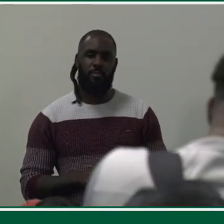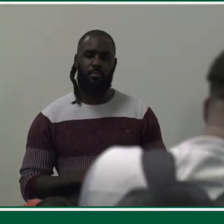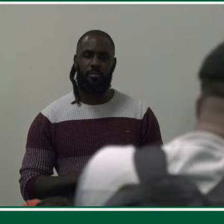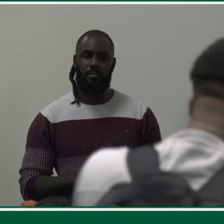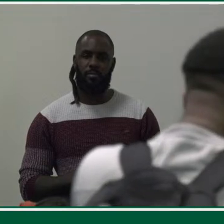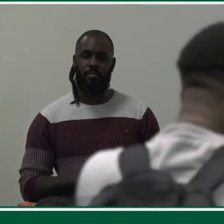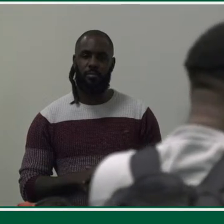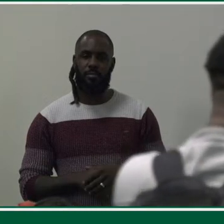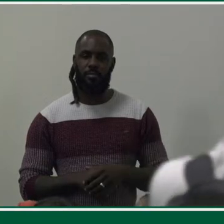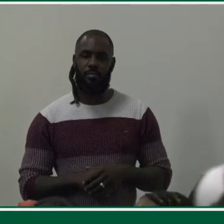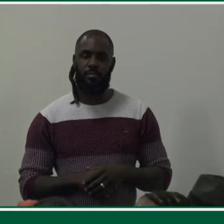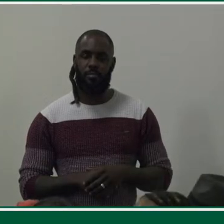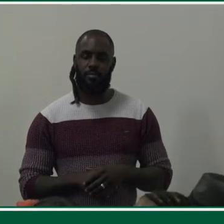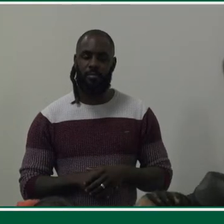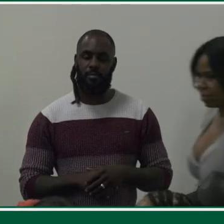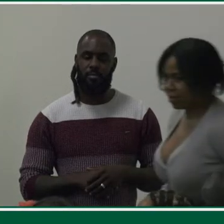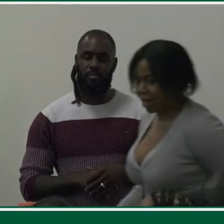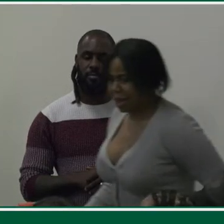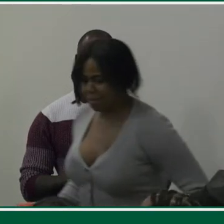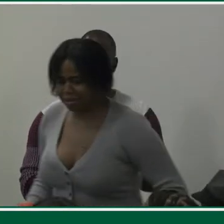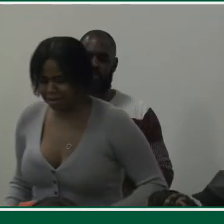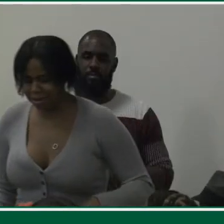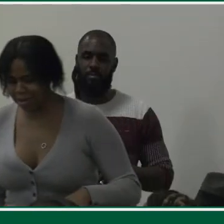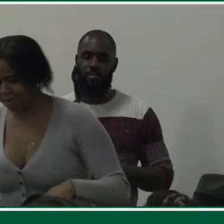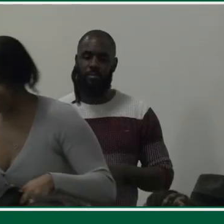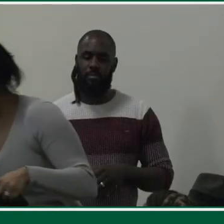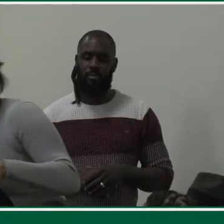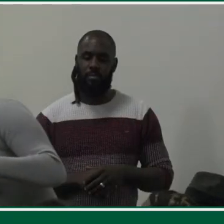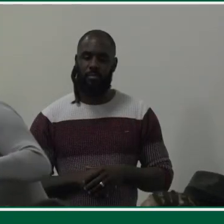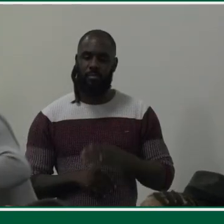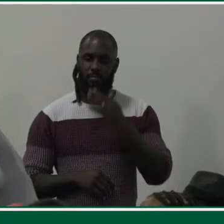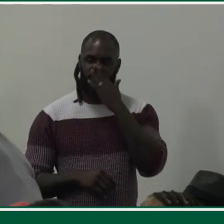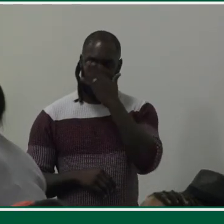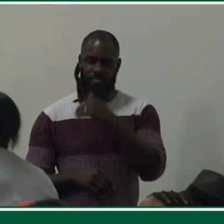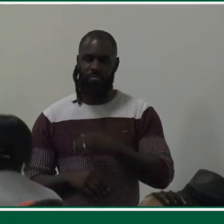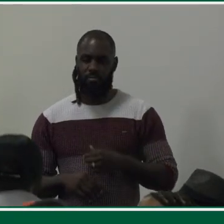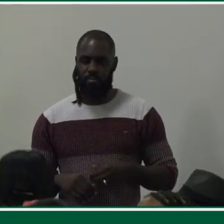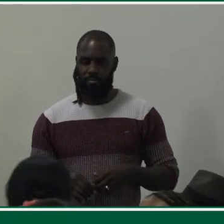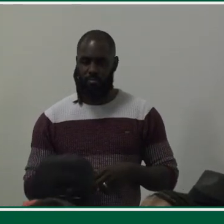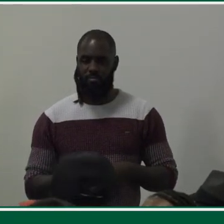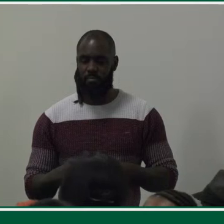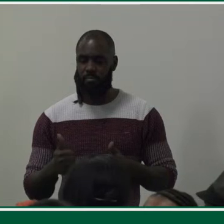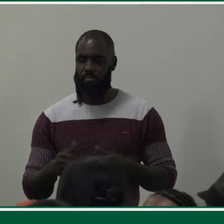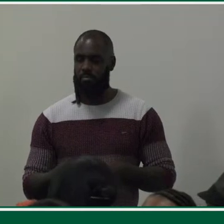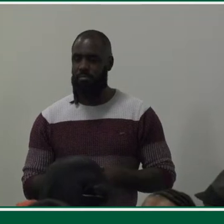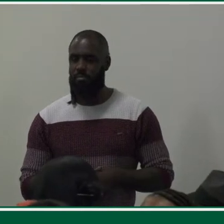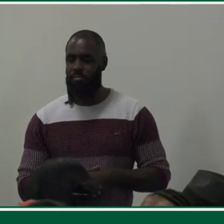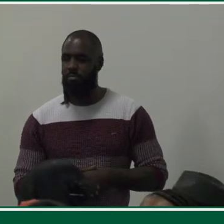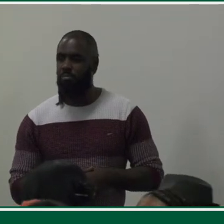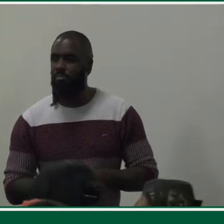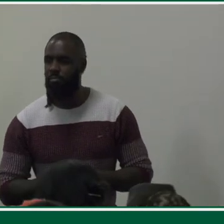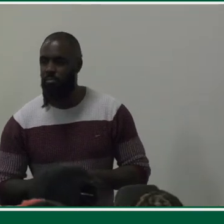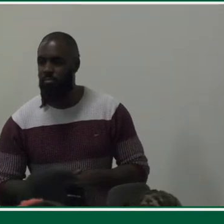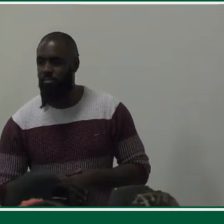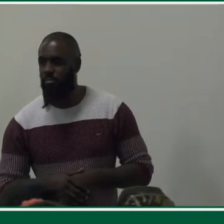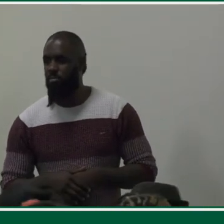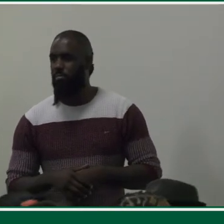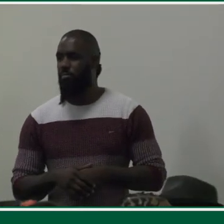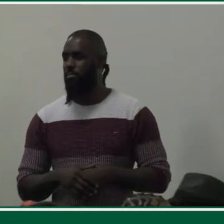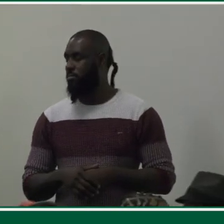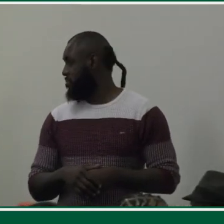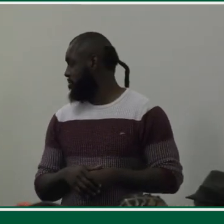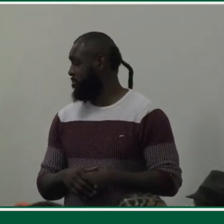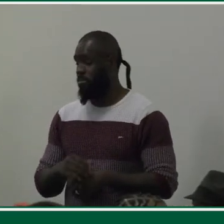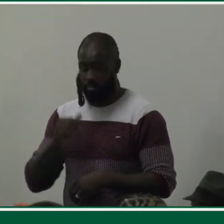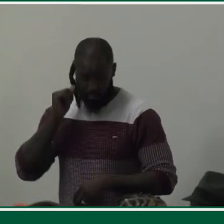Okay. Yeah, we got some more up here in the front. You still got space? Help me keep the hands slipped up. All right, we got one here. We got a